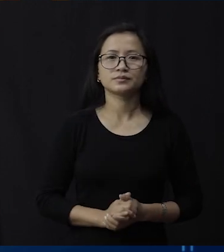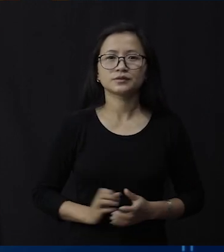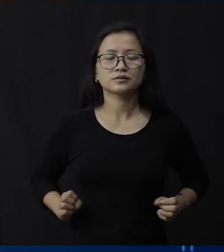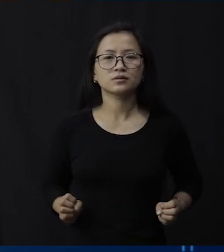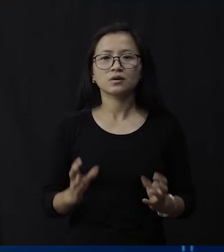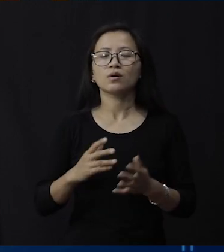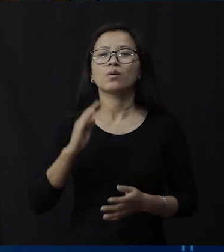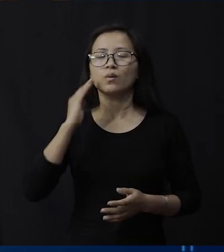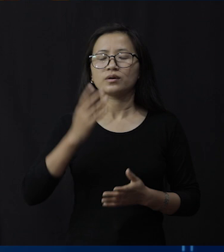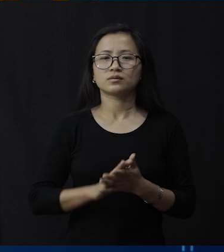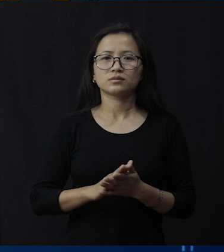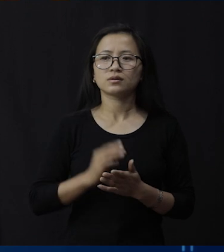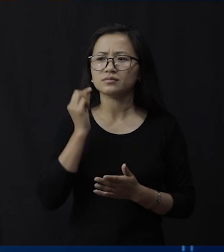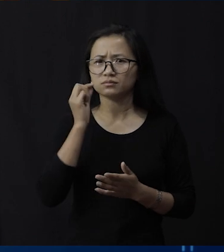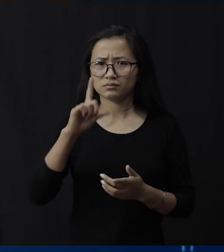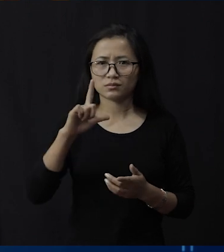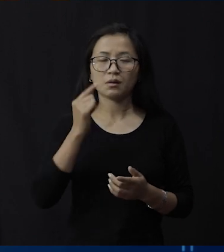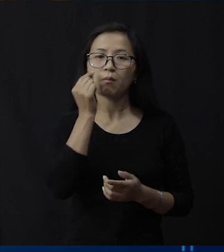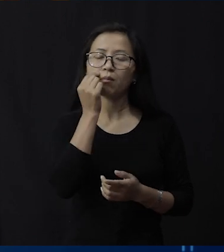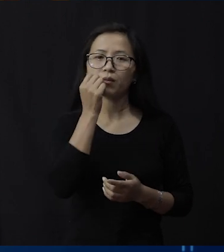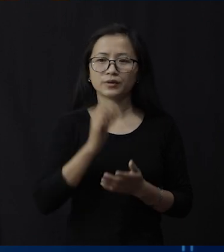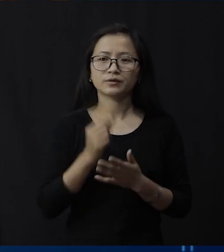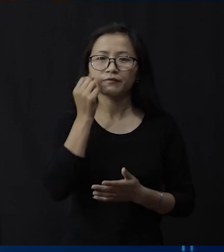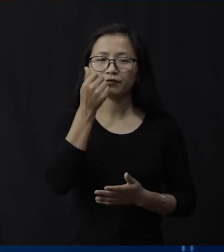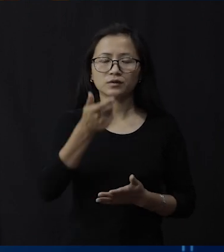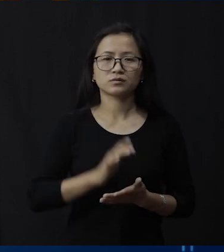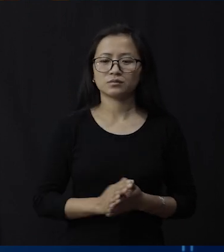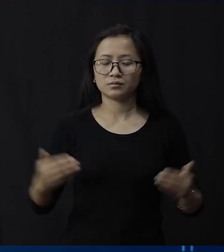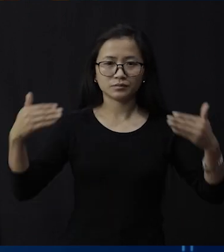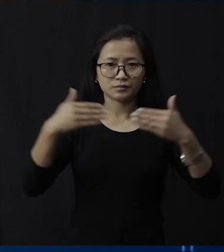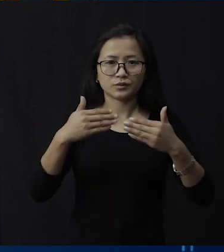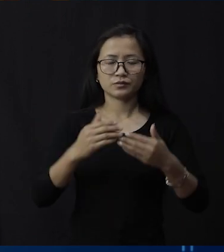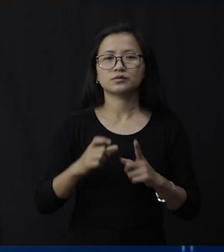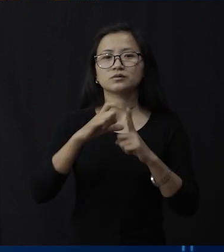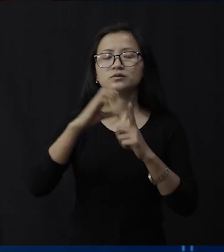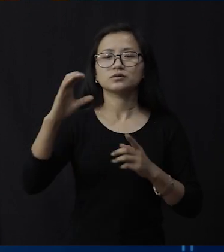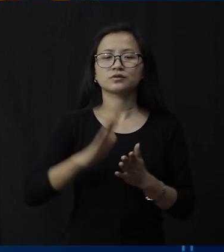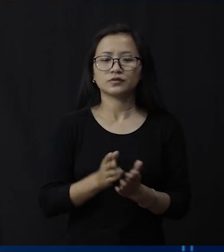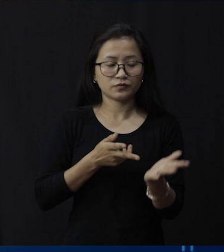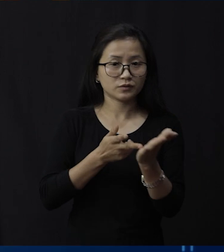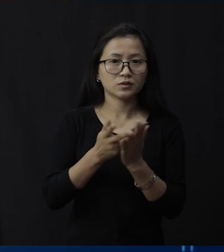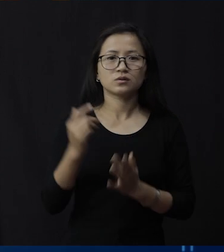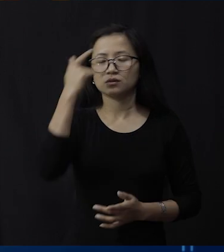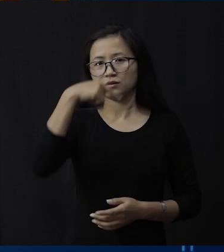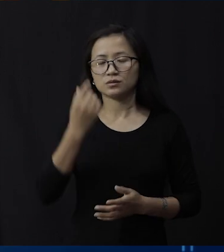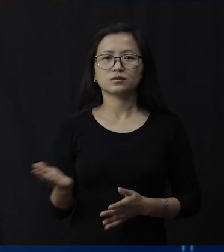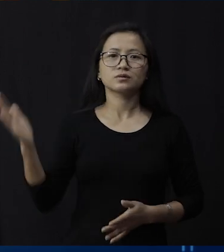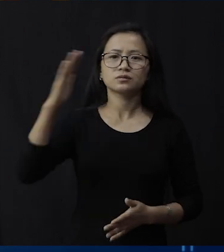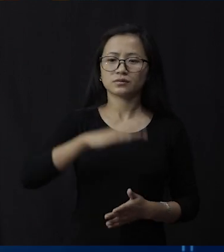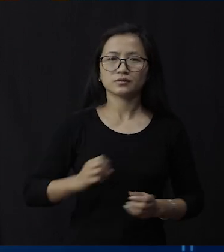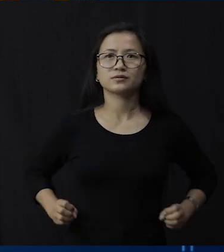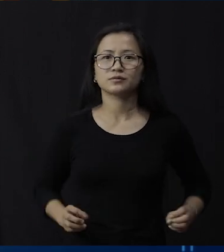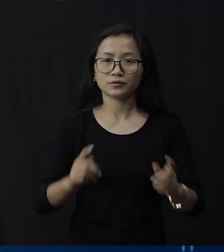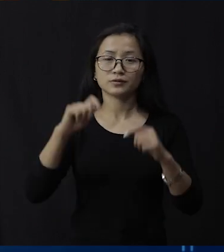when Lanu's father told him that he is going to meet the DC of the village who was coming to